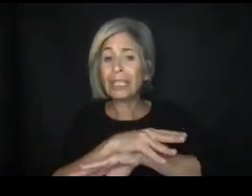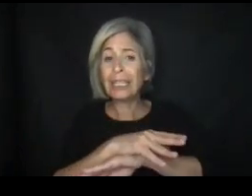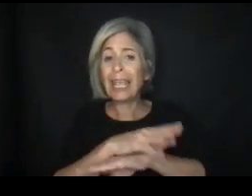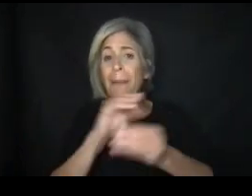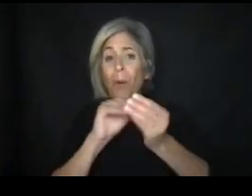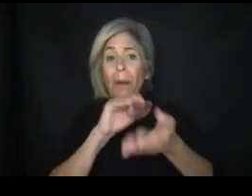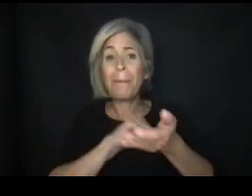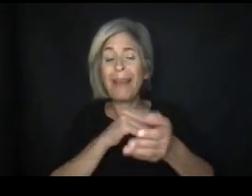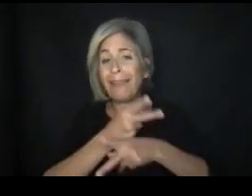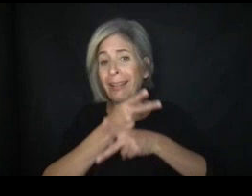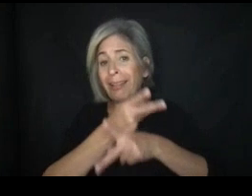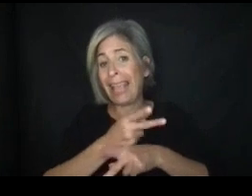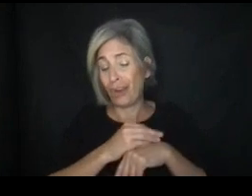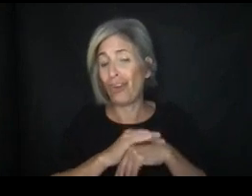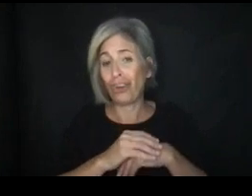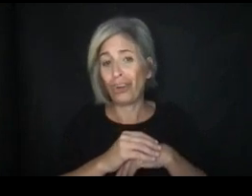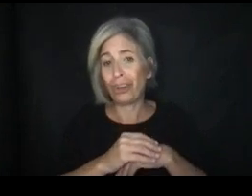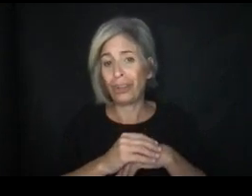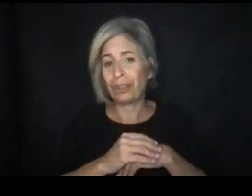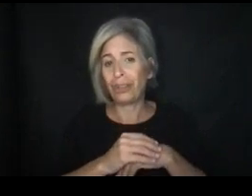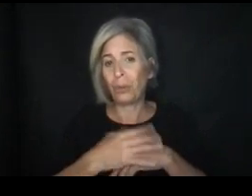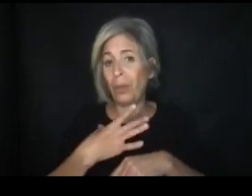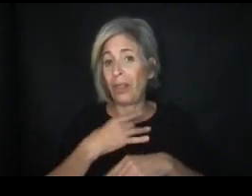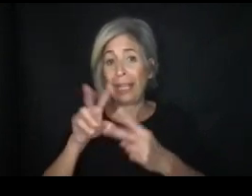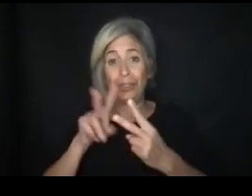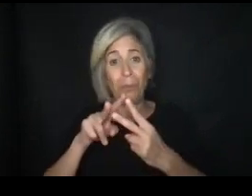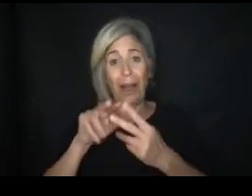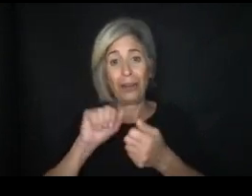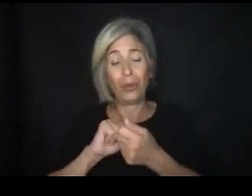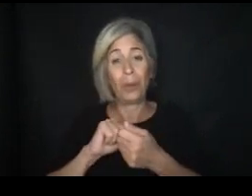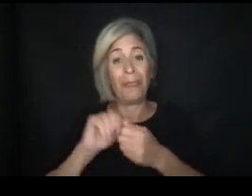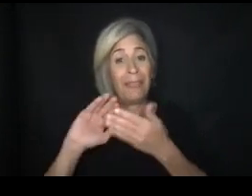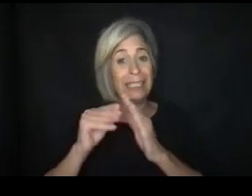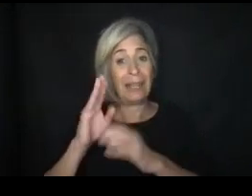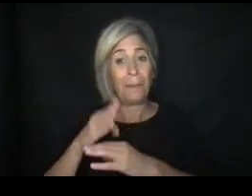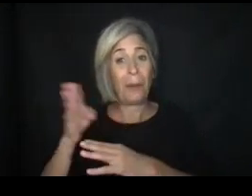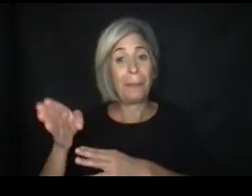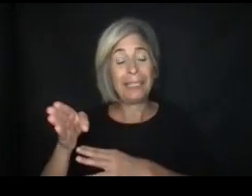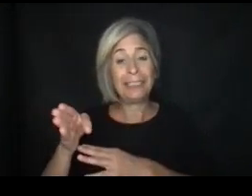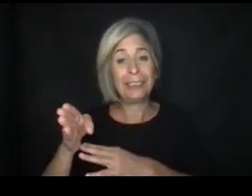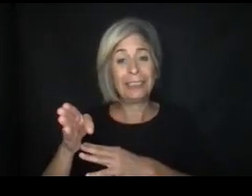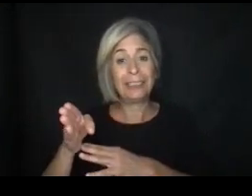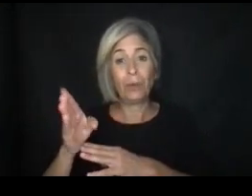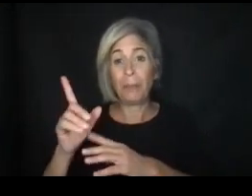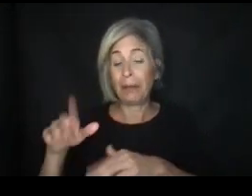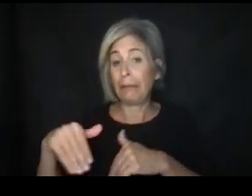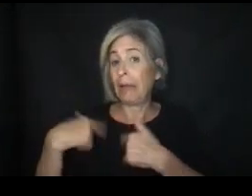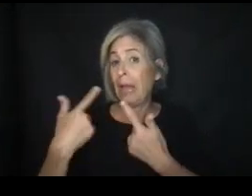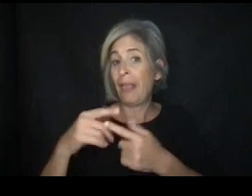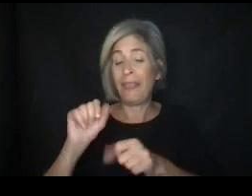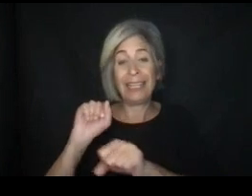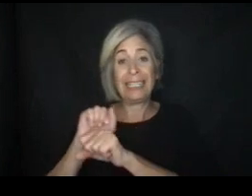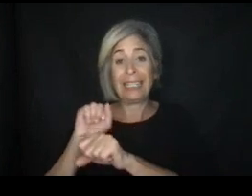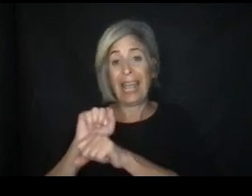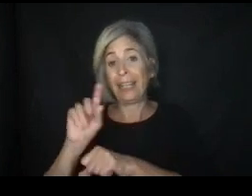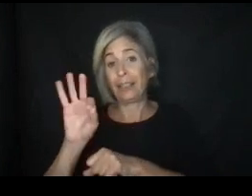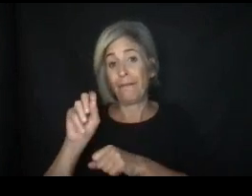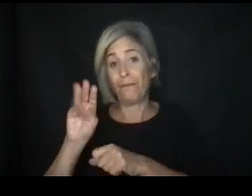medical care. We'd like to partner with the city of Boynton Beach. We've been on the task force